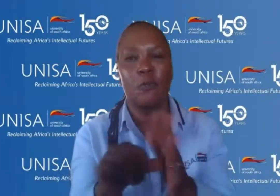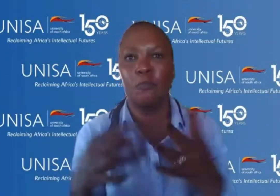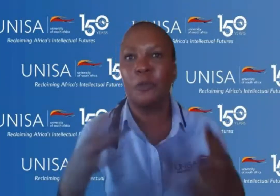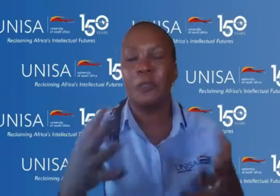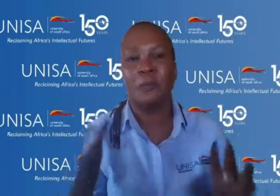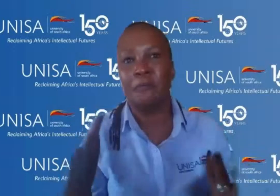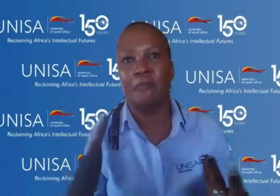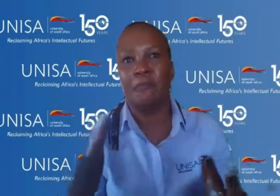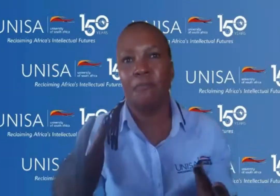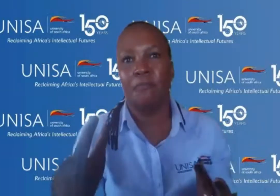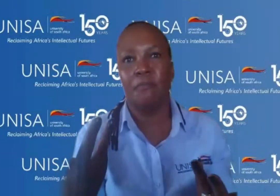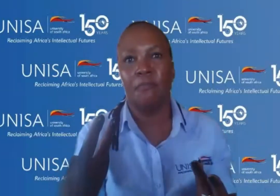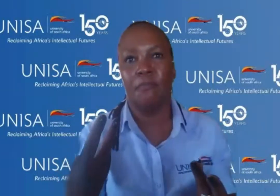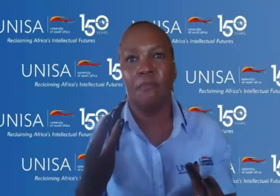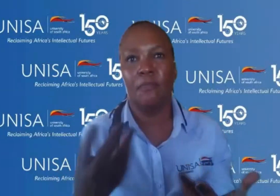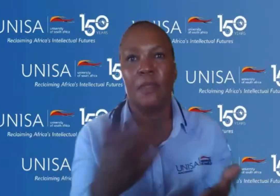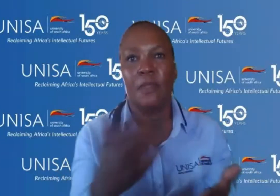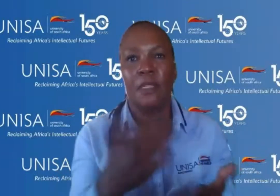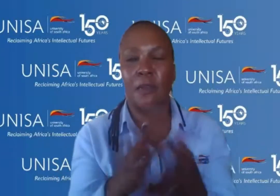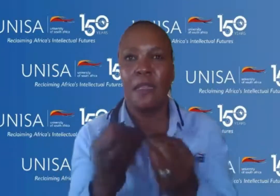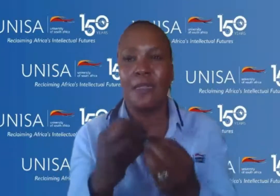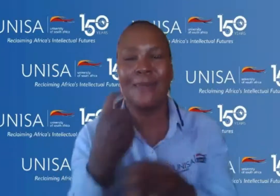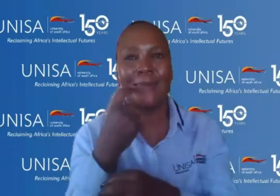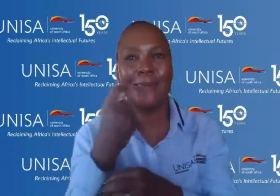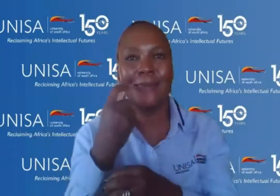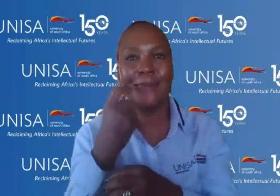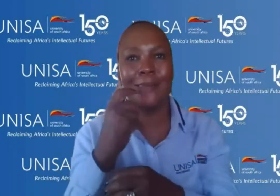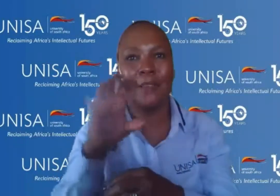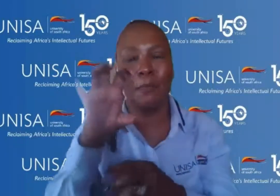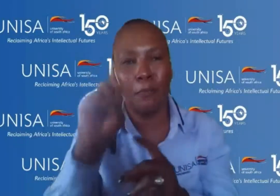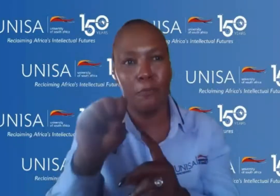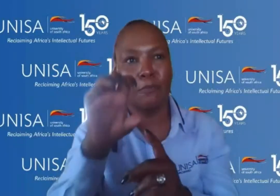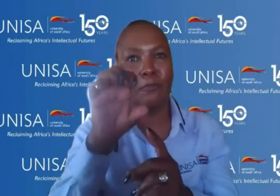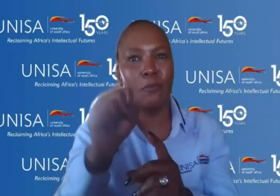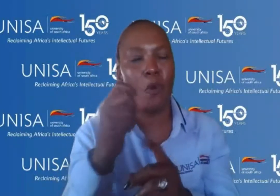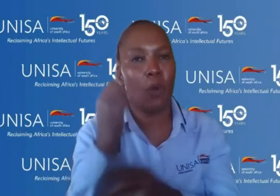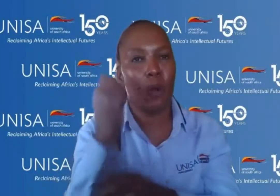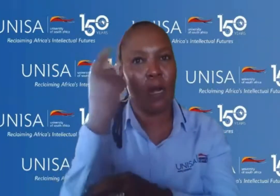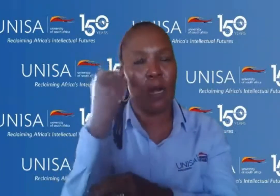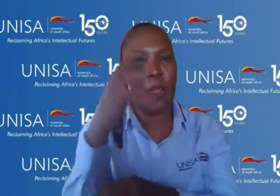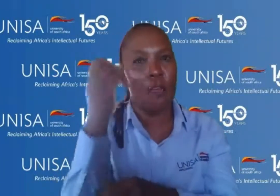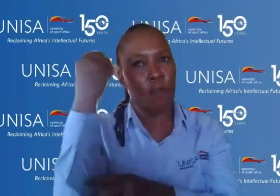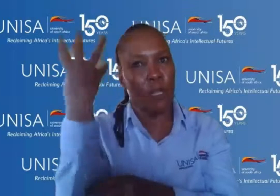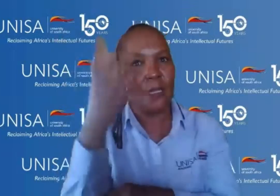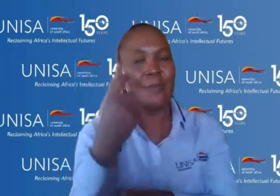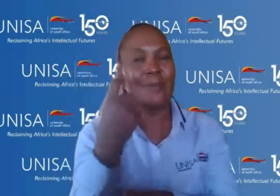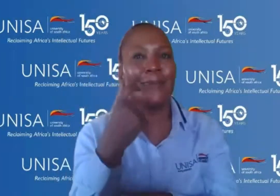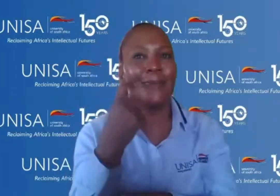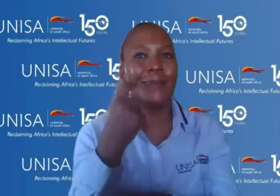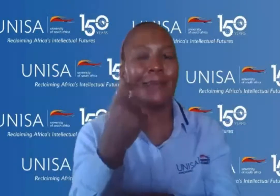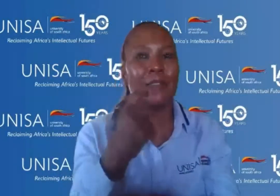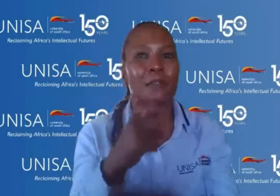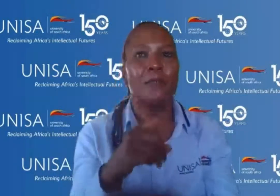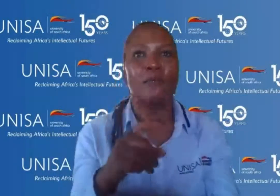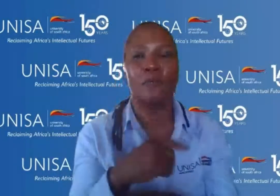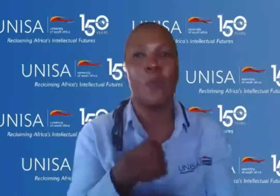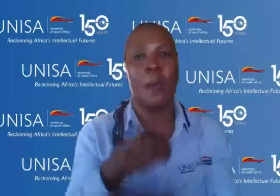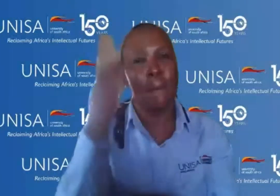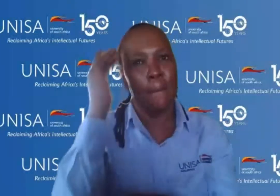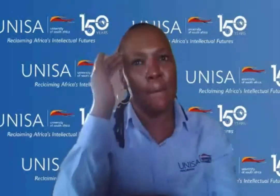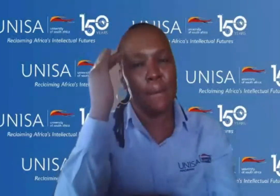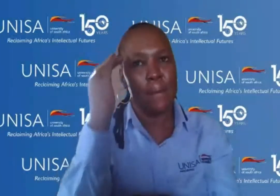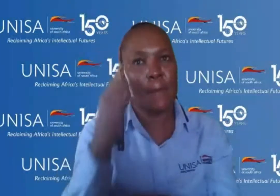easily grasps things. I forget easily due to my mental health, as well as